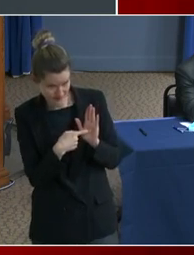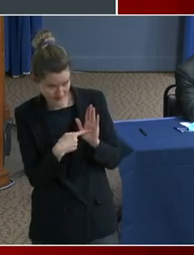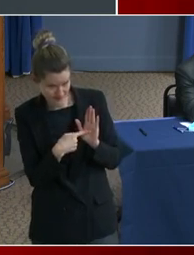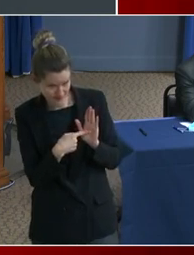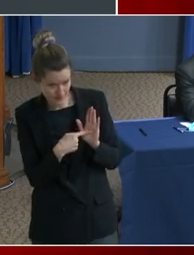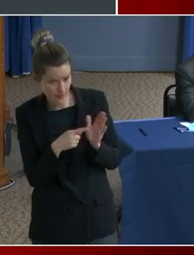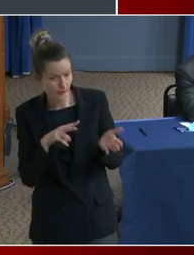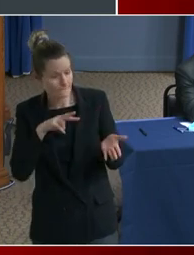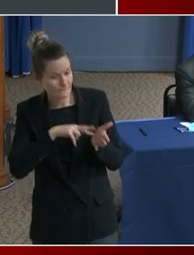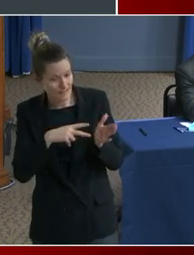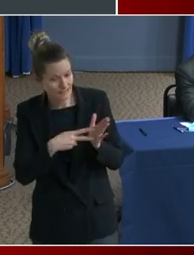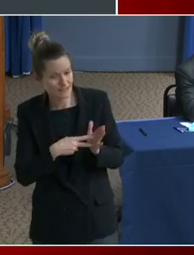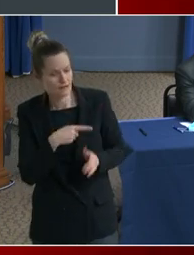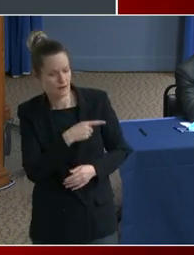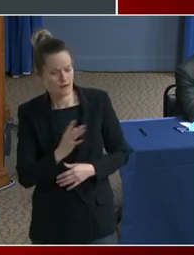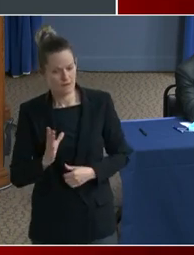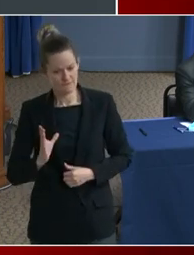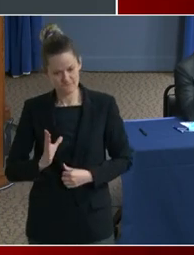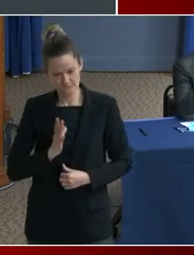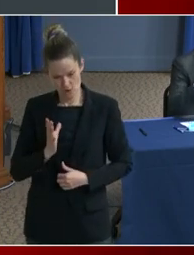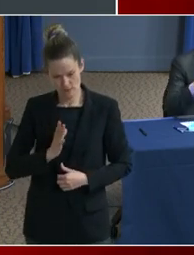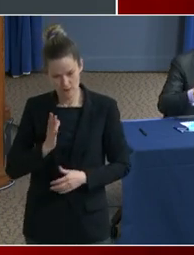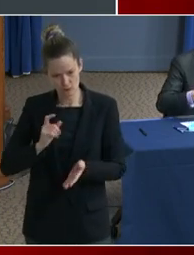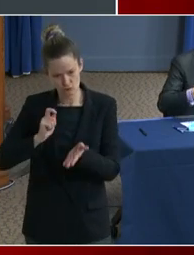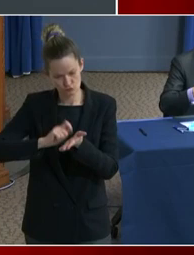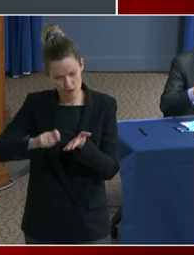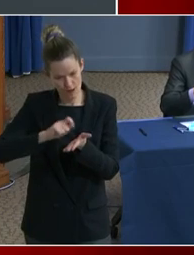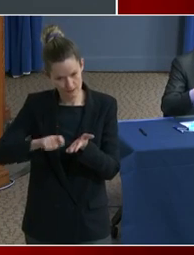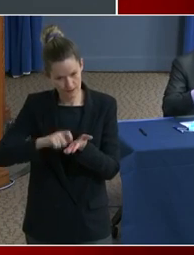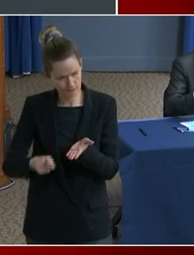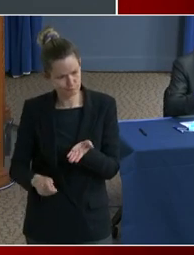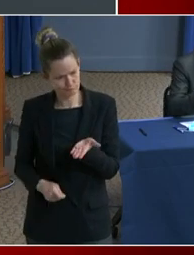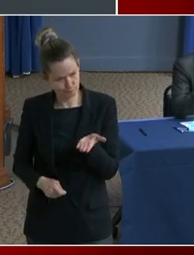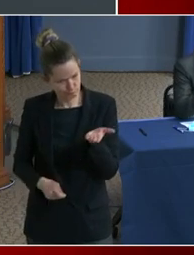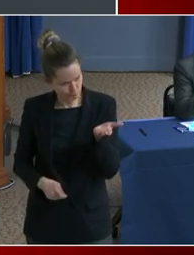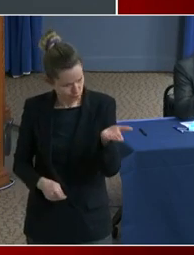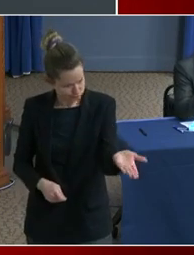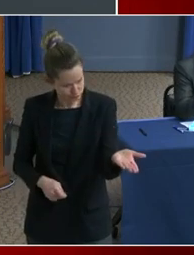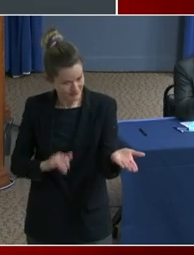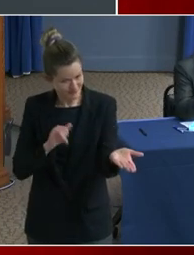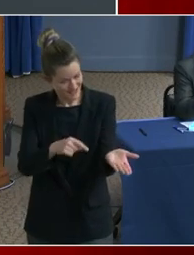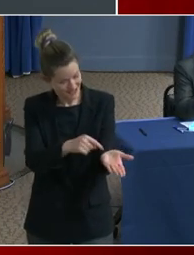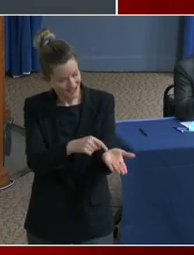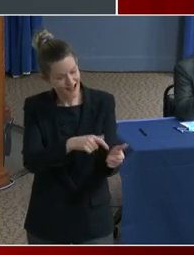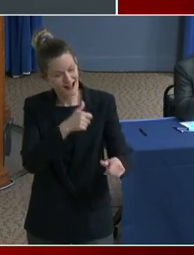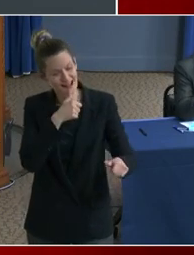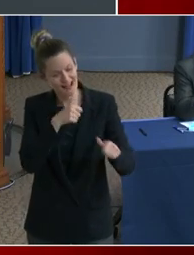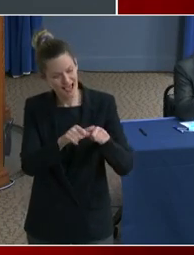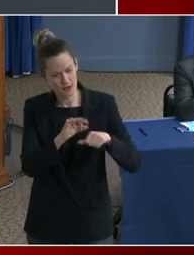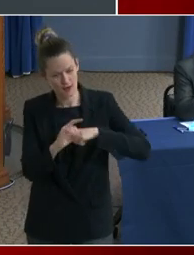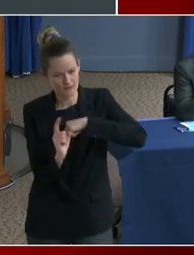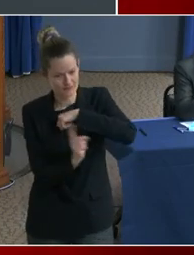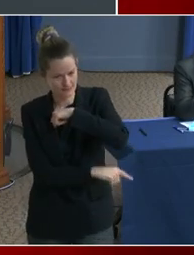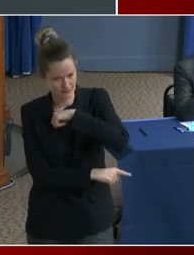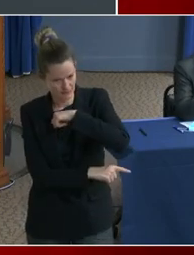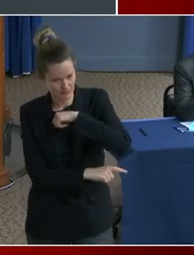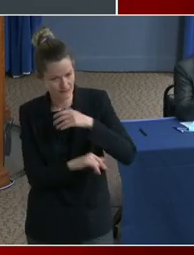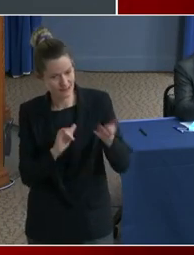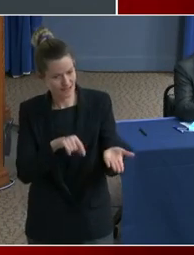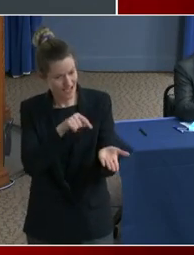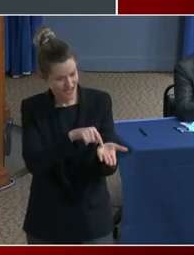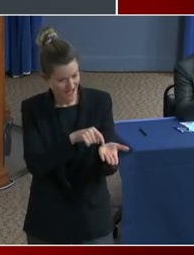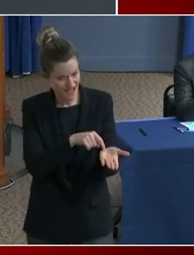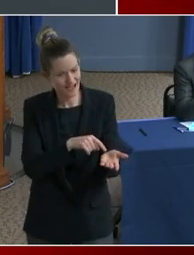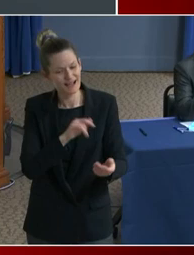formal written notification that they're out of compliance, which is in our collective bargaining agreements, the first formal step of